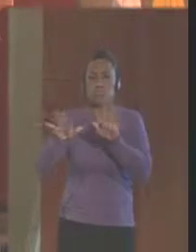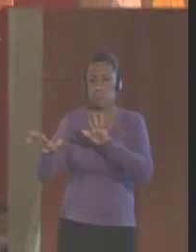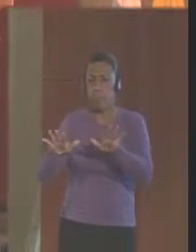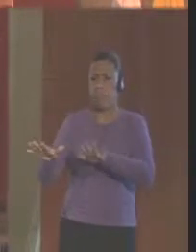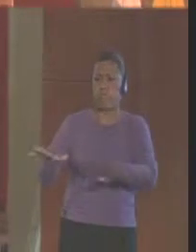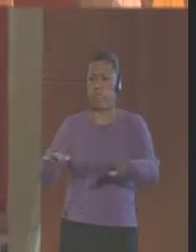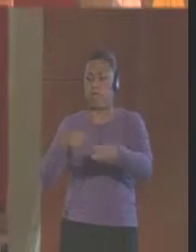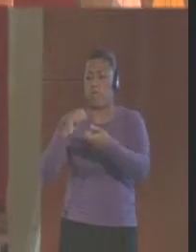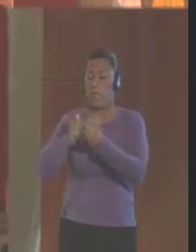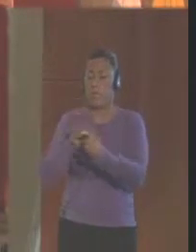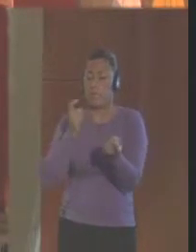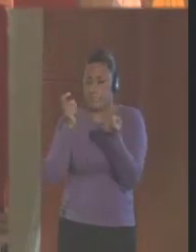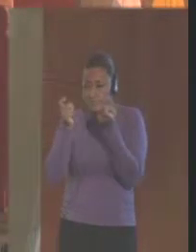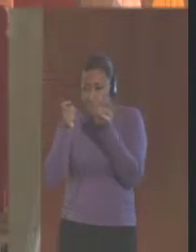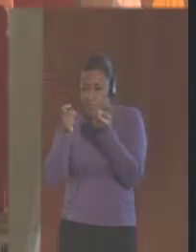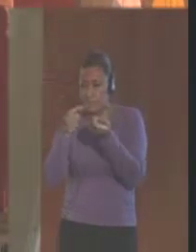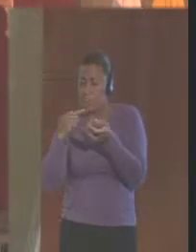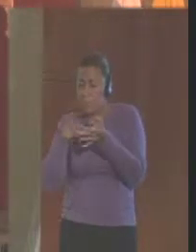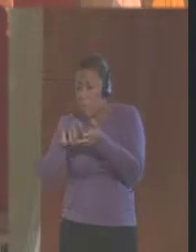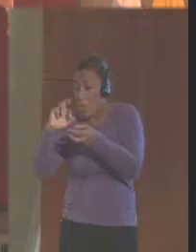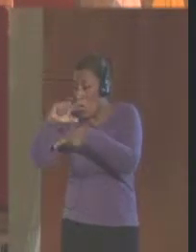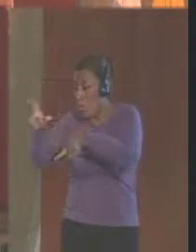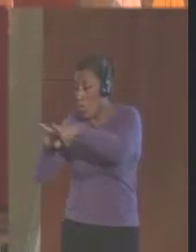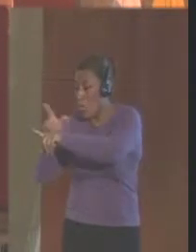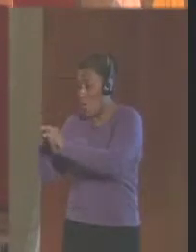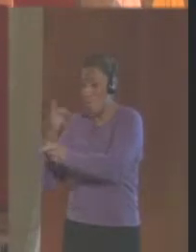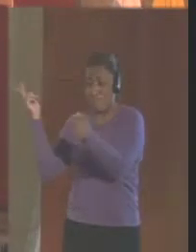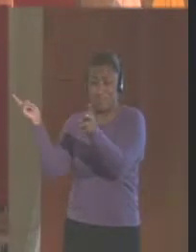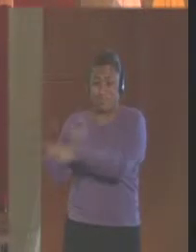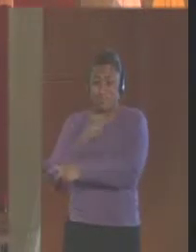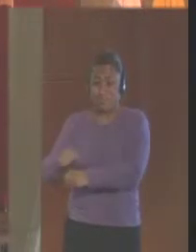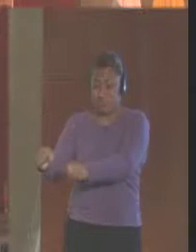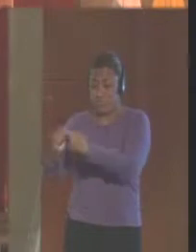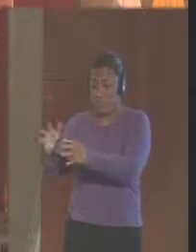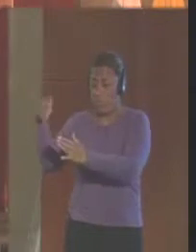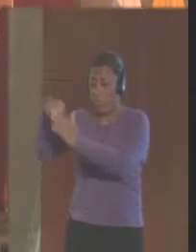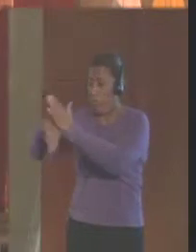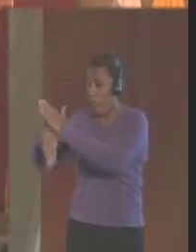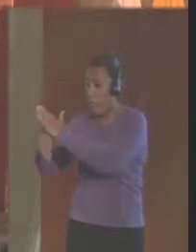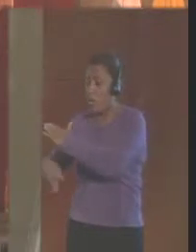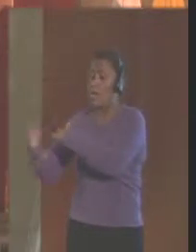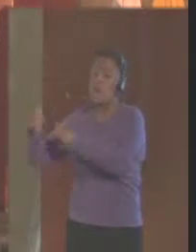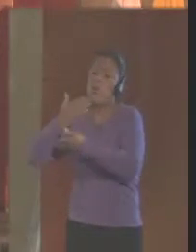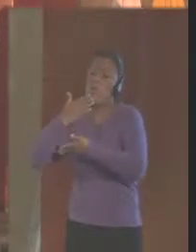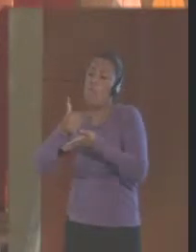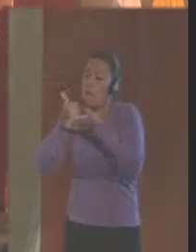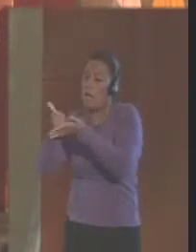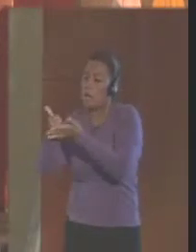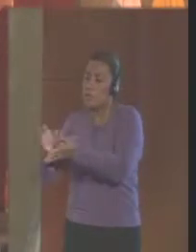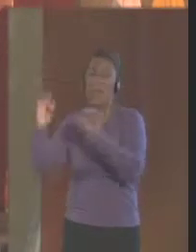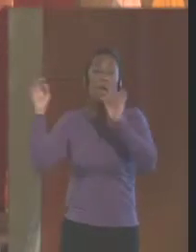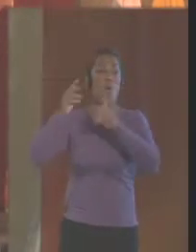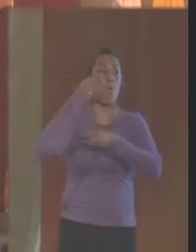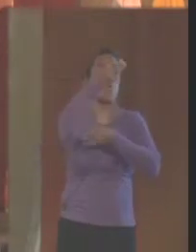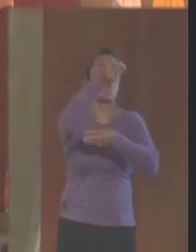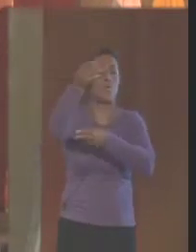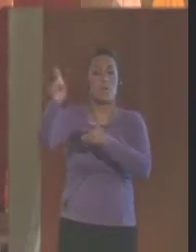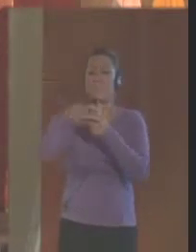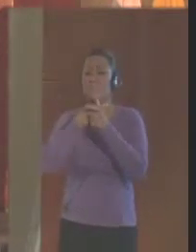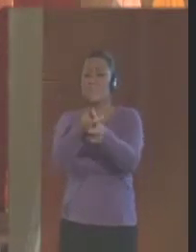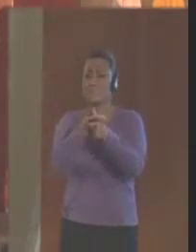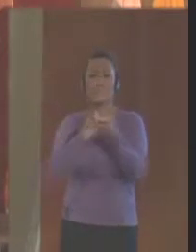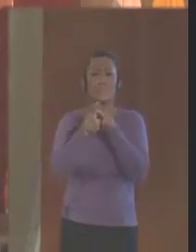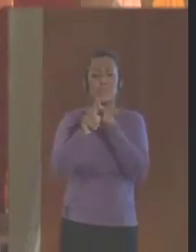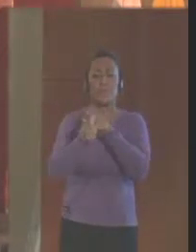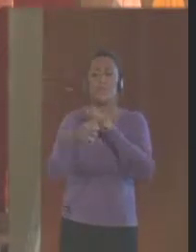protection and the emergency communication system. 3, the United States government, through the U.S. Southern